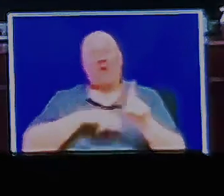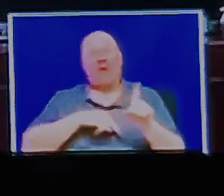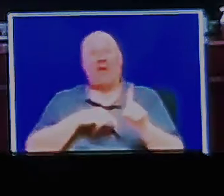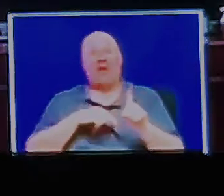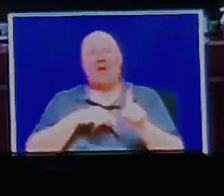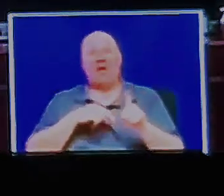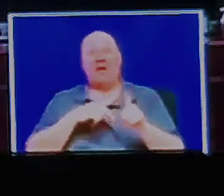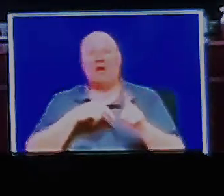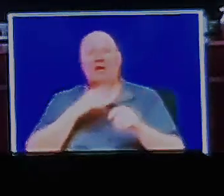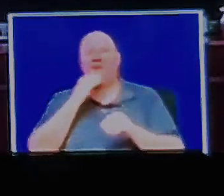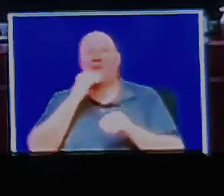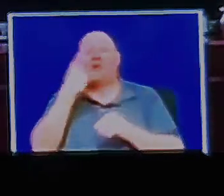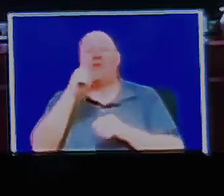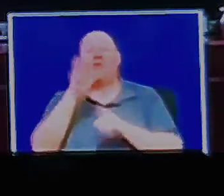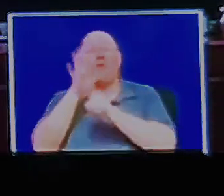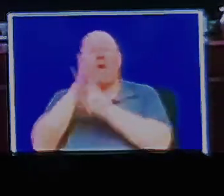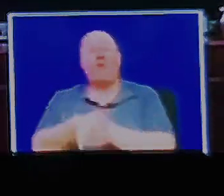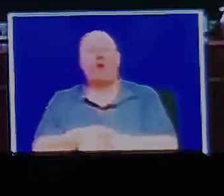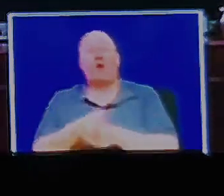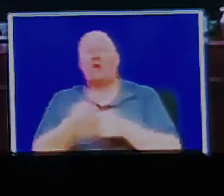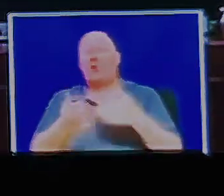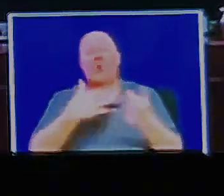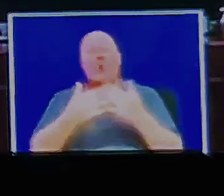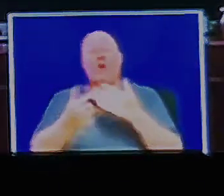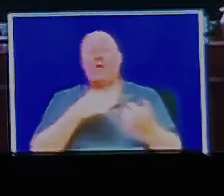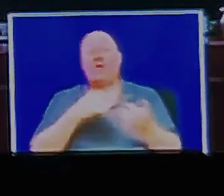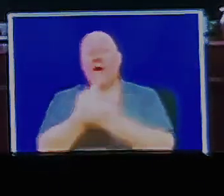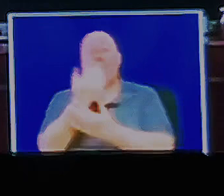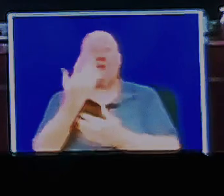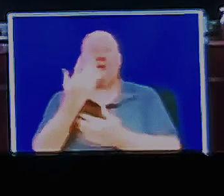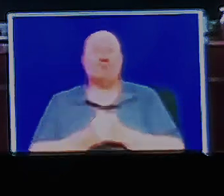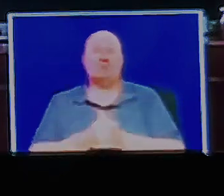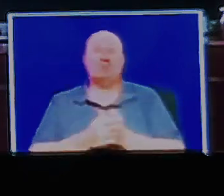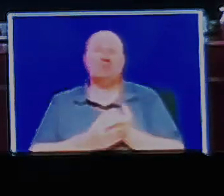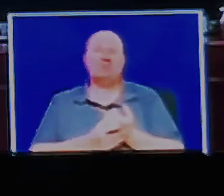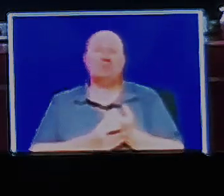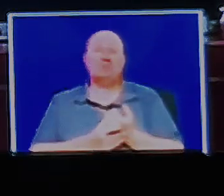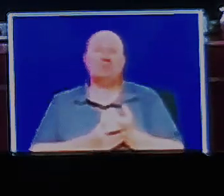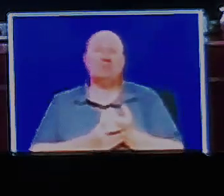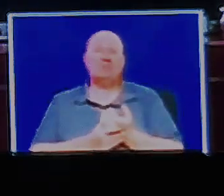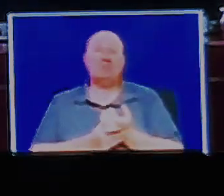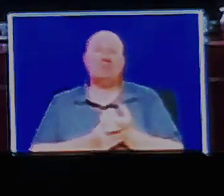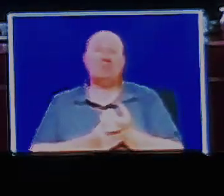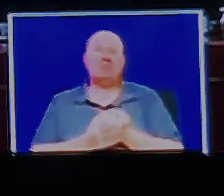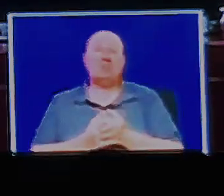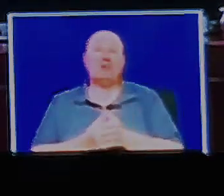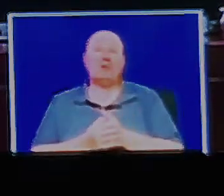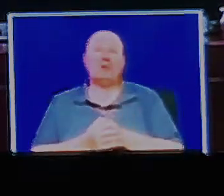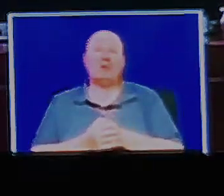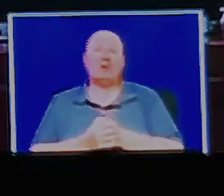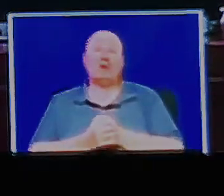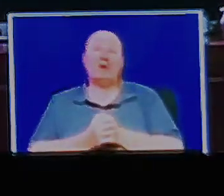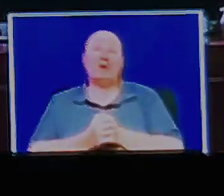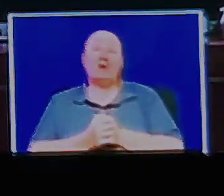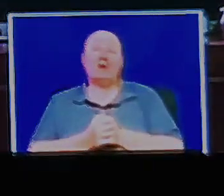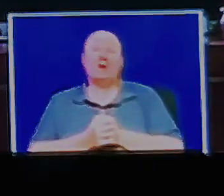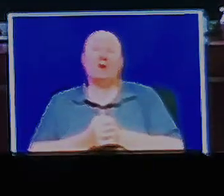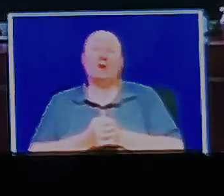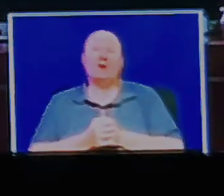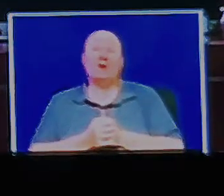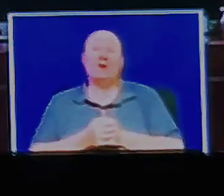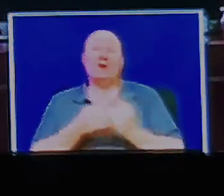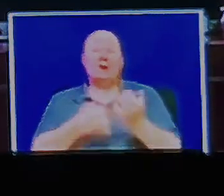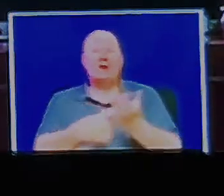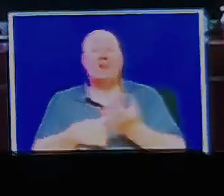the oppressed, wherever they may be. The atrocities we've reported upon in this